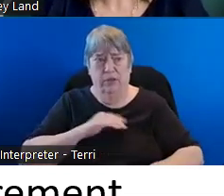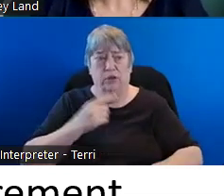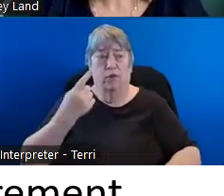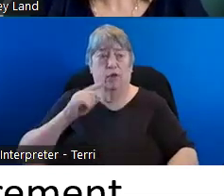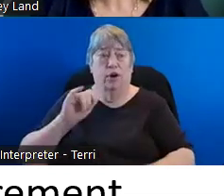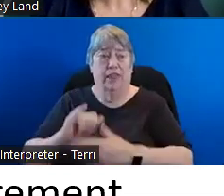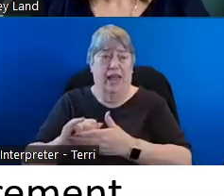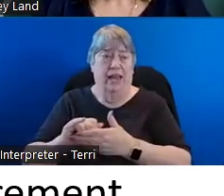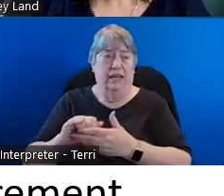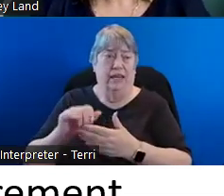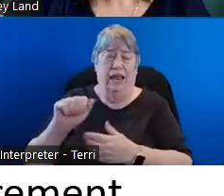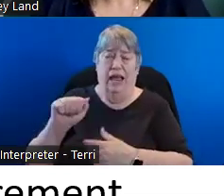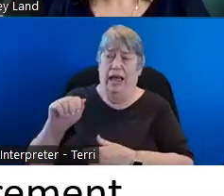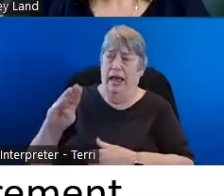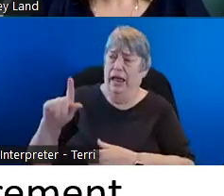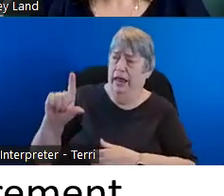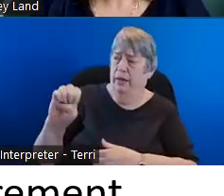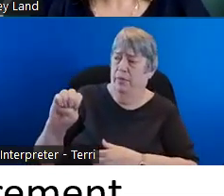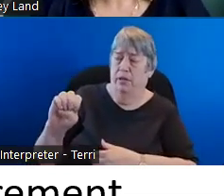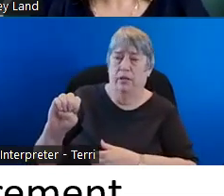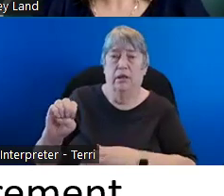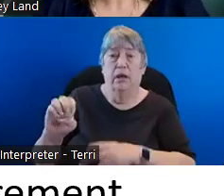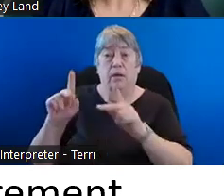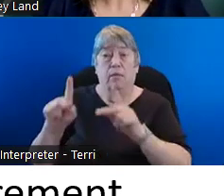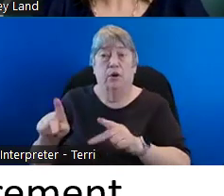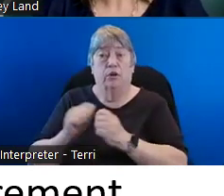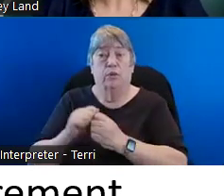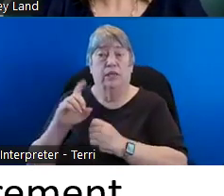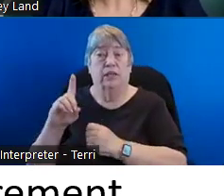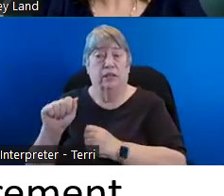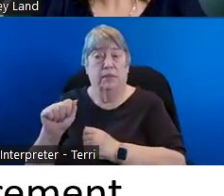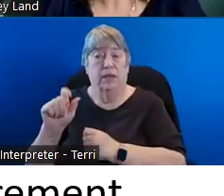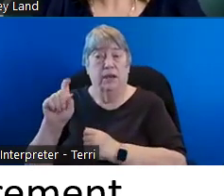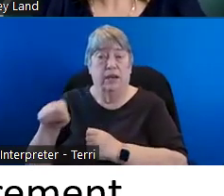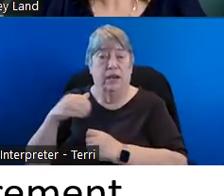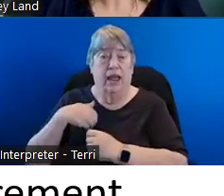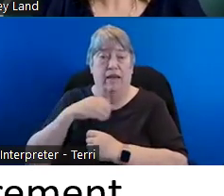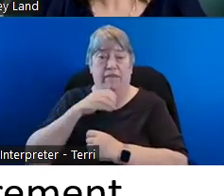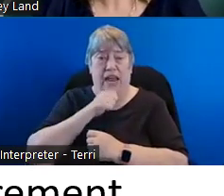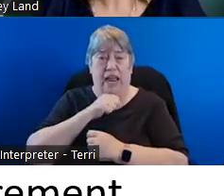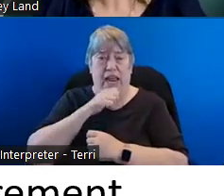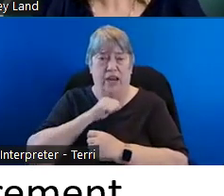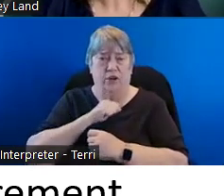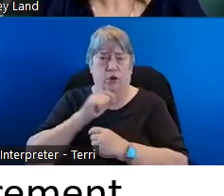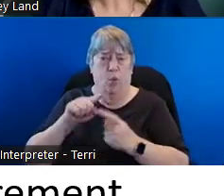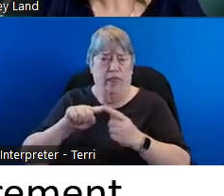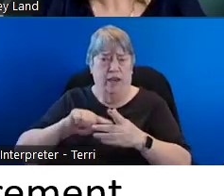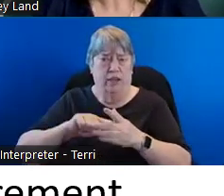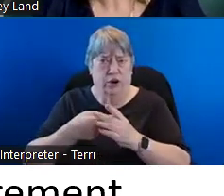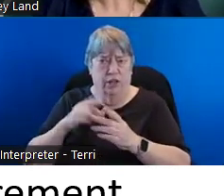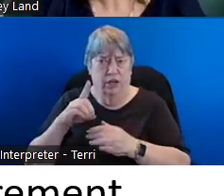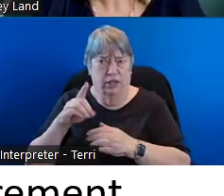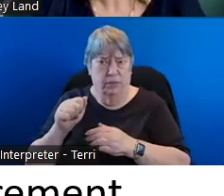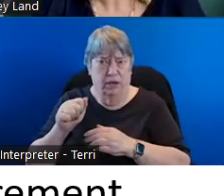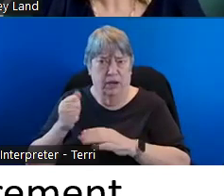ABLE Act limits, eligible individuals with disabilities need to have an age of onset of their disability before turning the